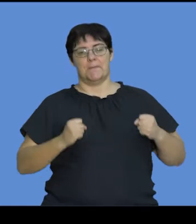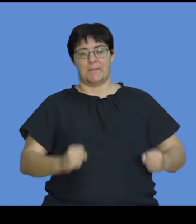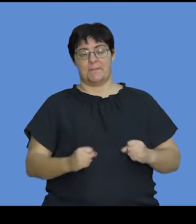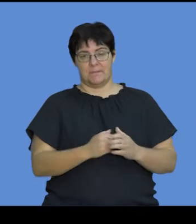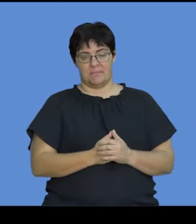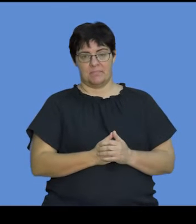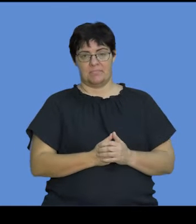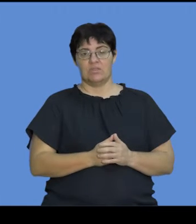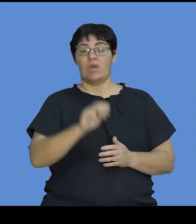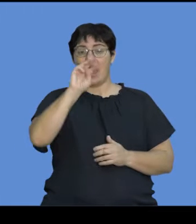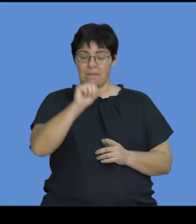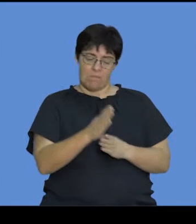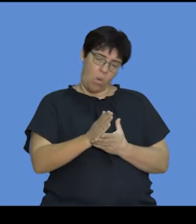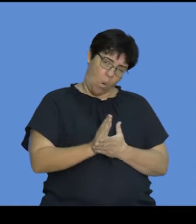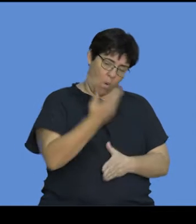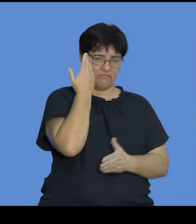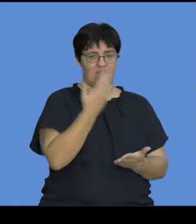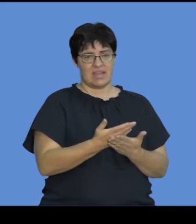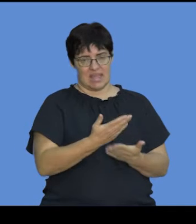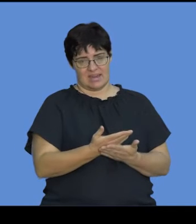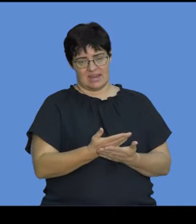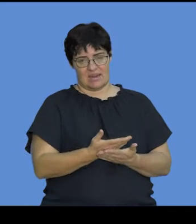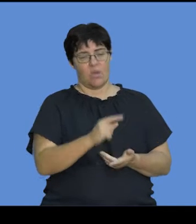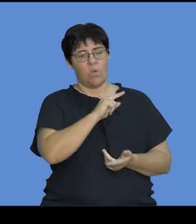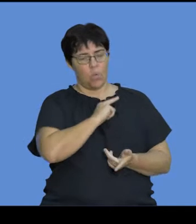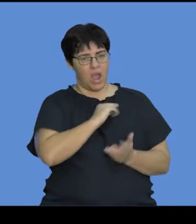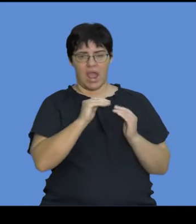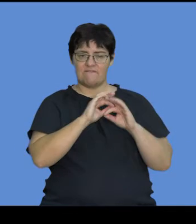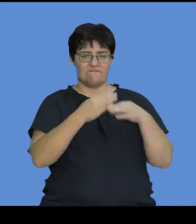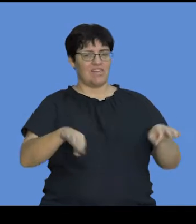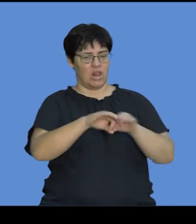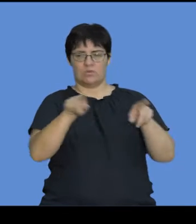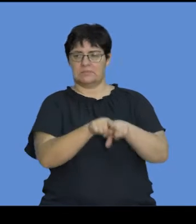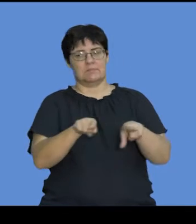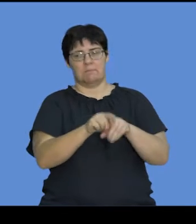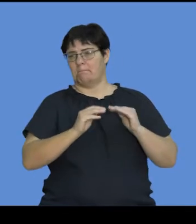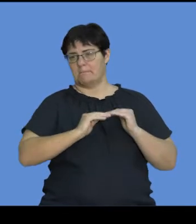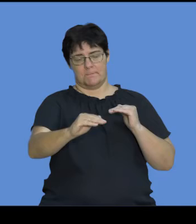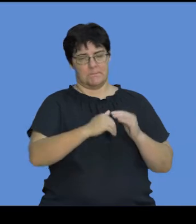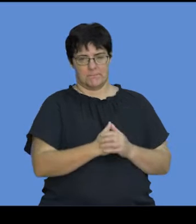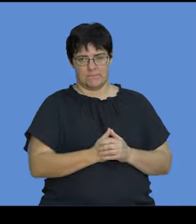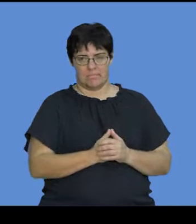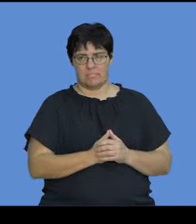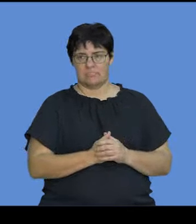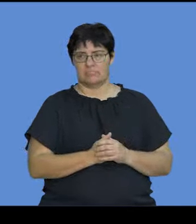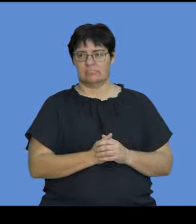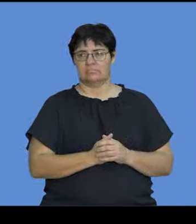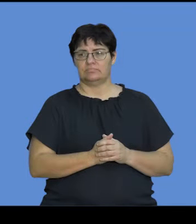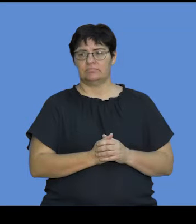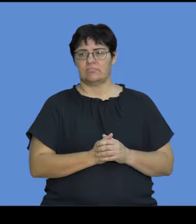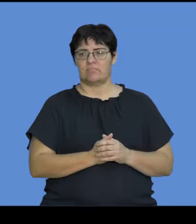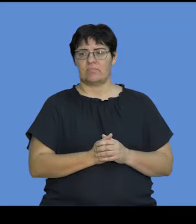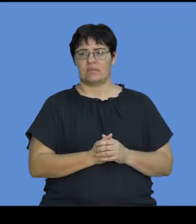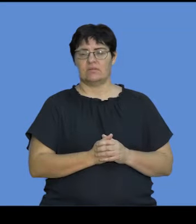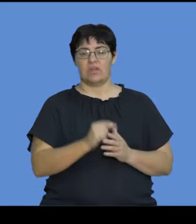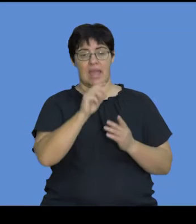M out as a constant value. And what's not there, so you'll see now, so if I take M